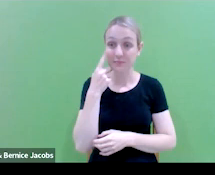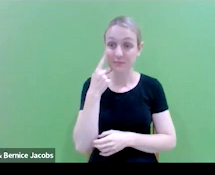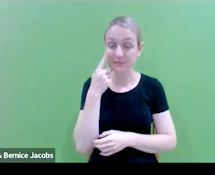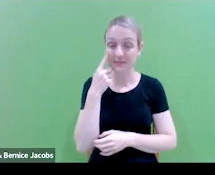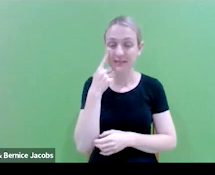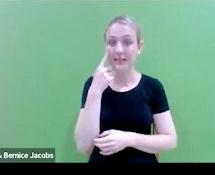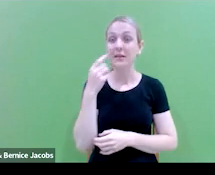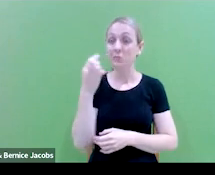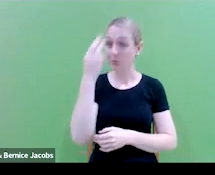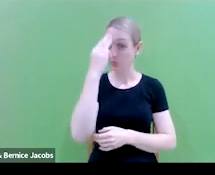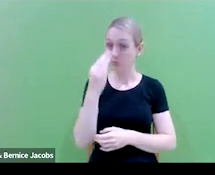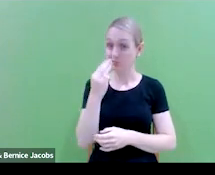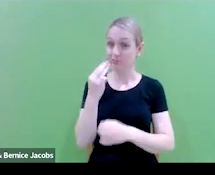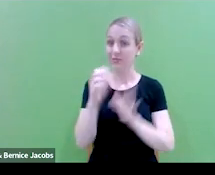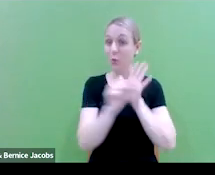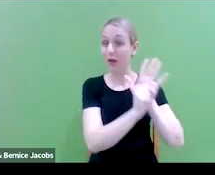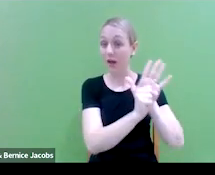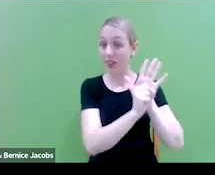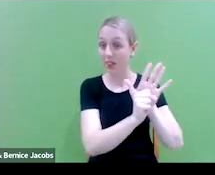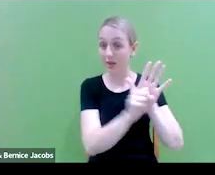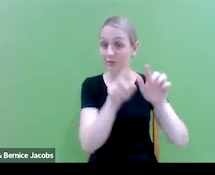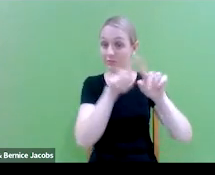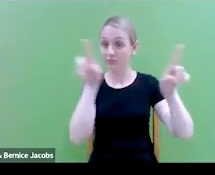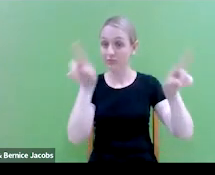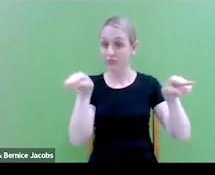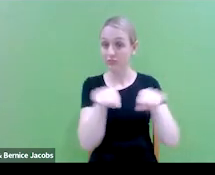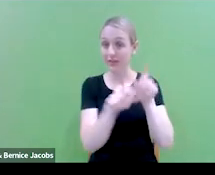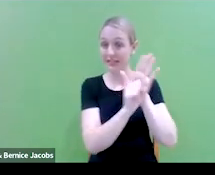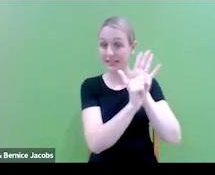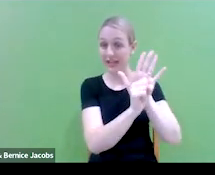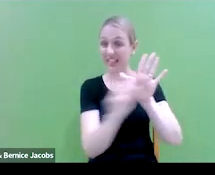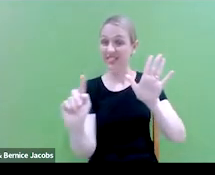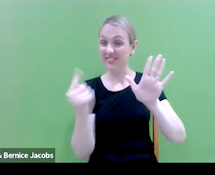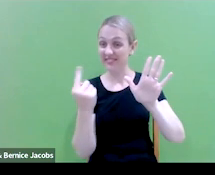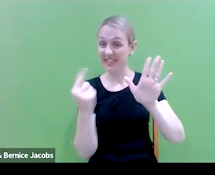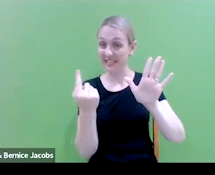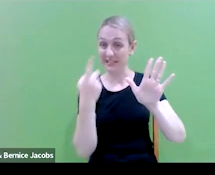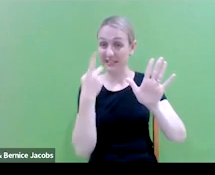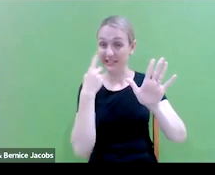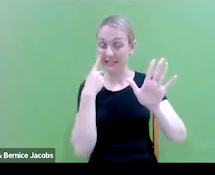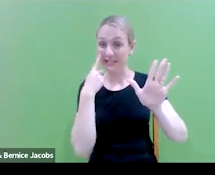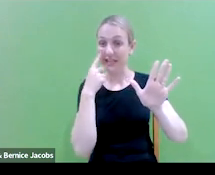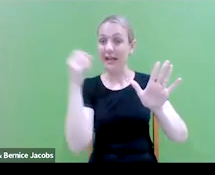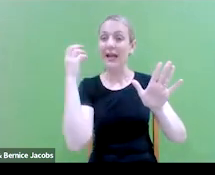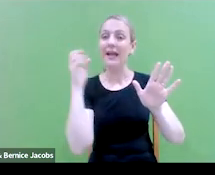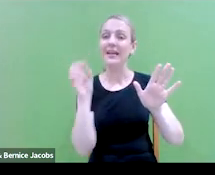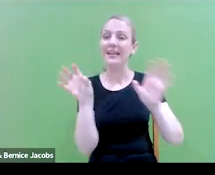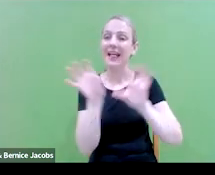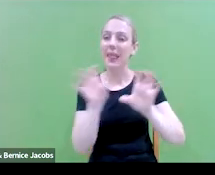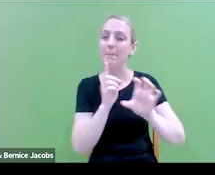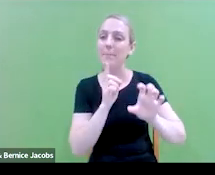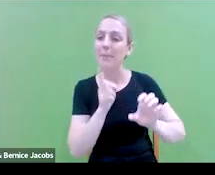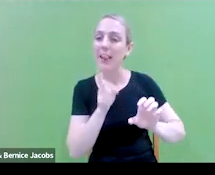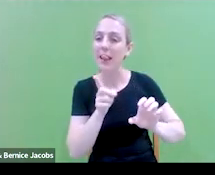signage. And there's two types of signage. The first sign is purple with an arrow that